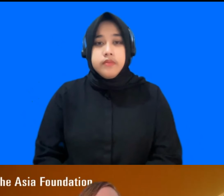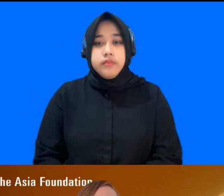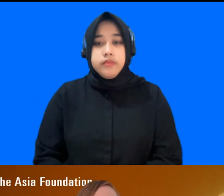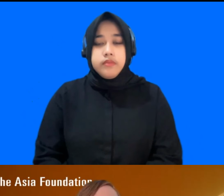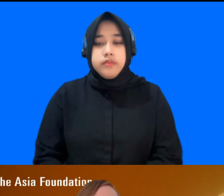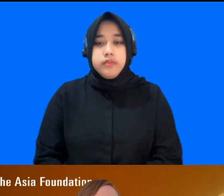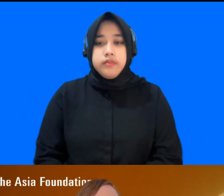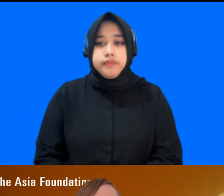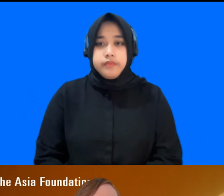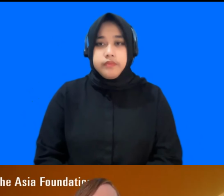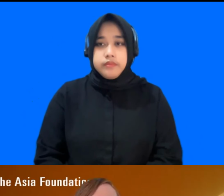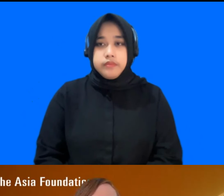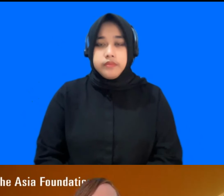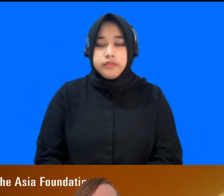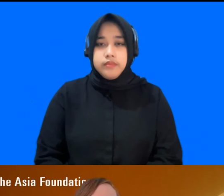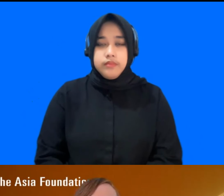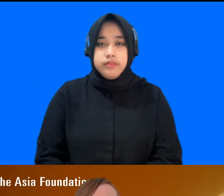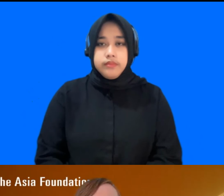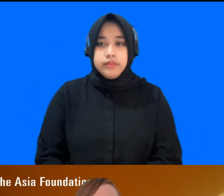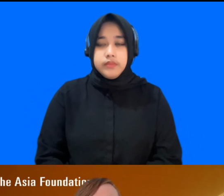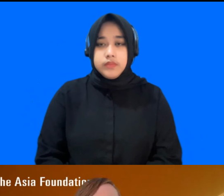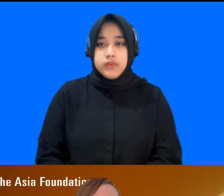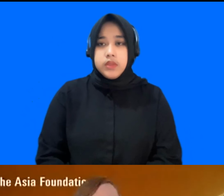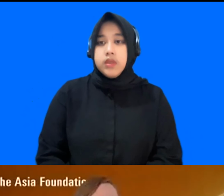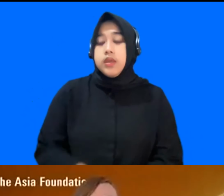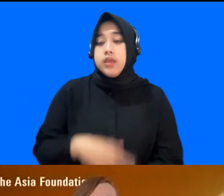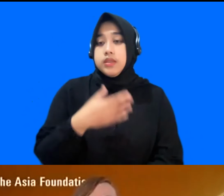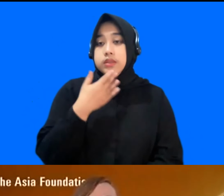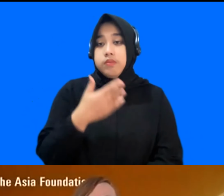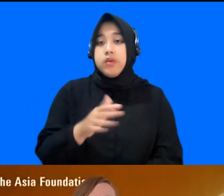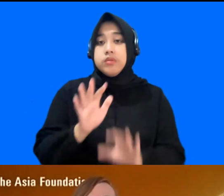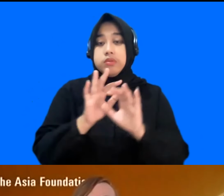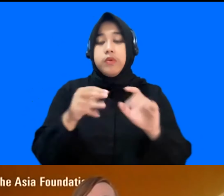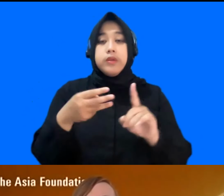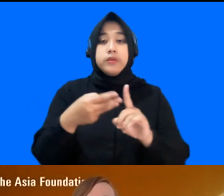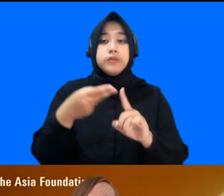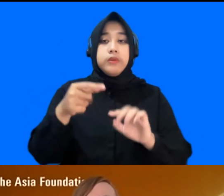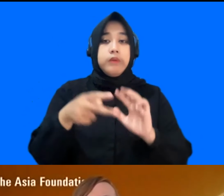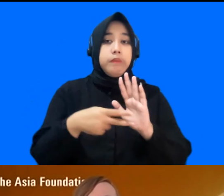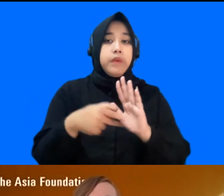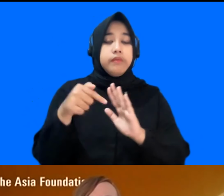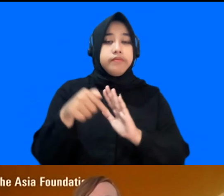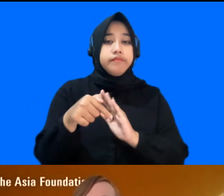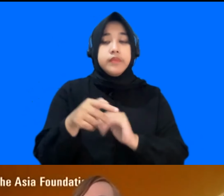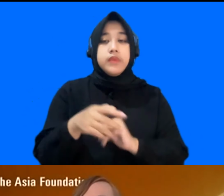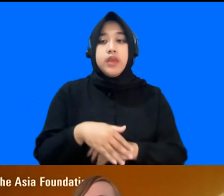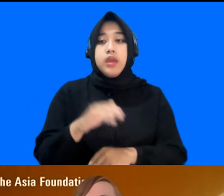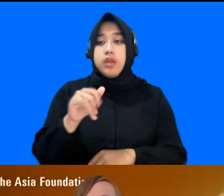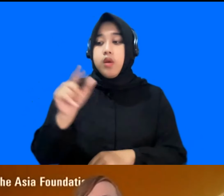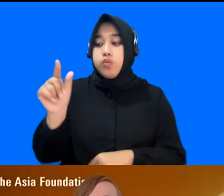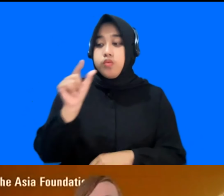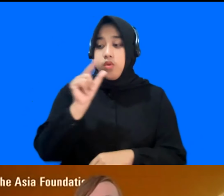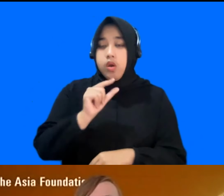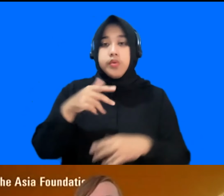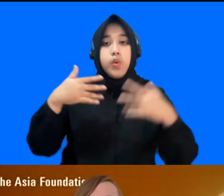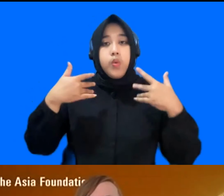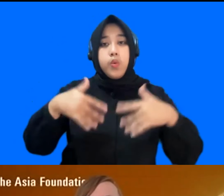Great. Thank you so much, Ben. That's a great invitation to all of the participants on this